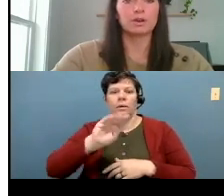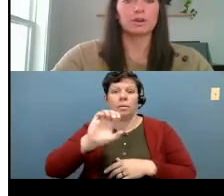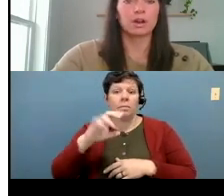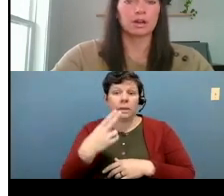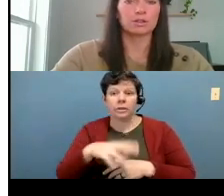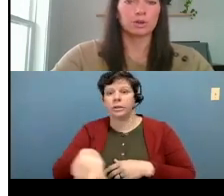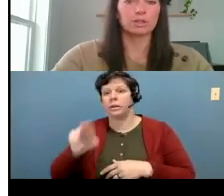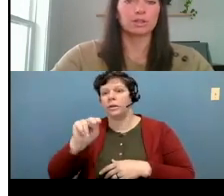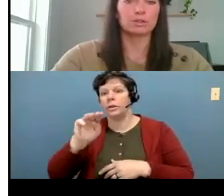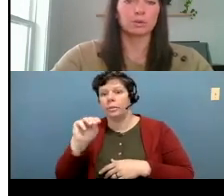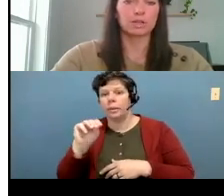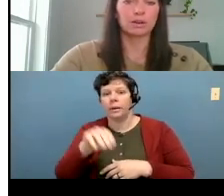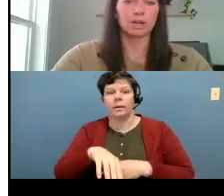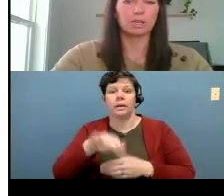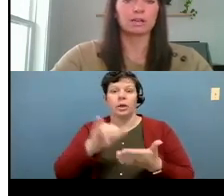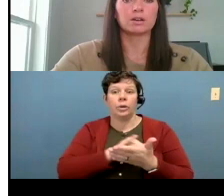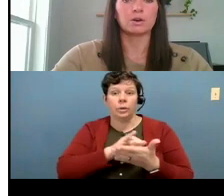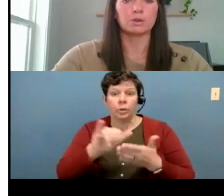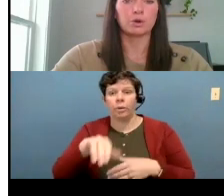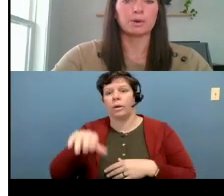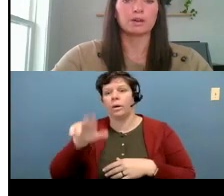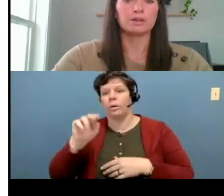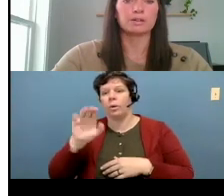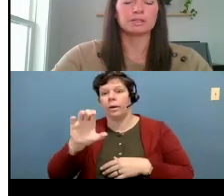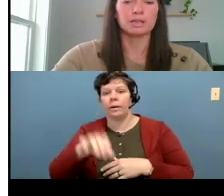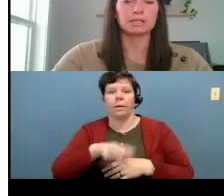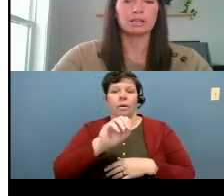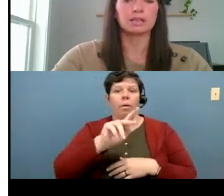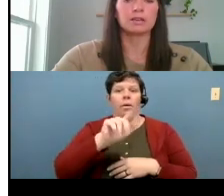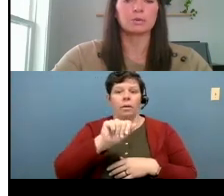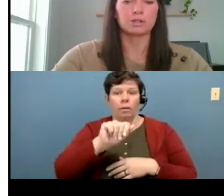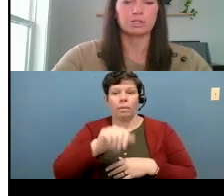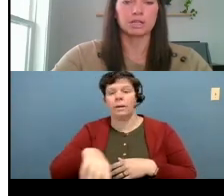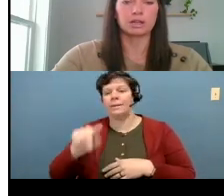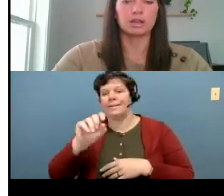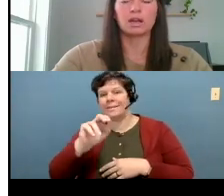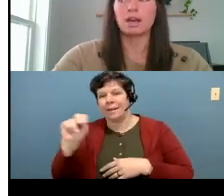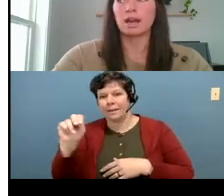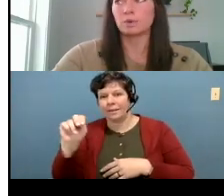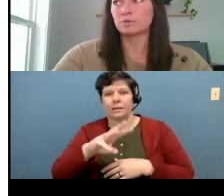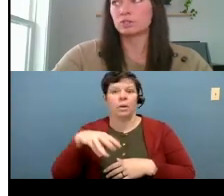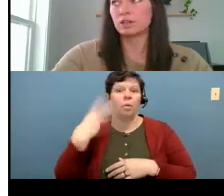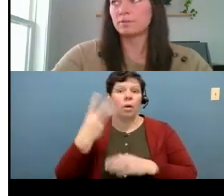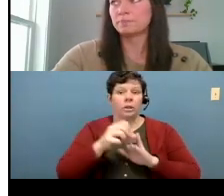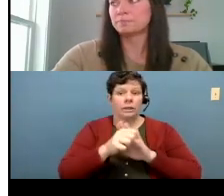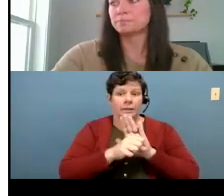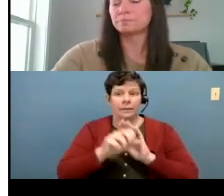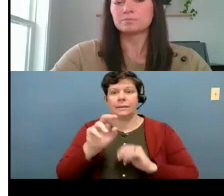Mexico, New York, North Carolina, Oklahoma, Tennessee, Washington, and West